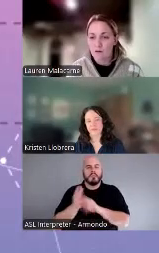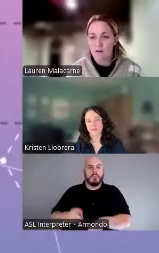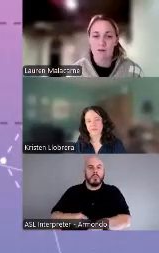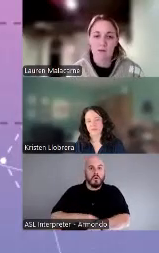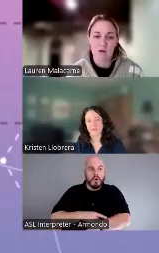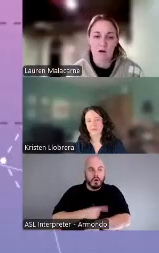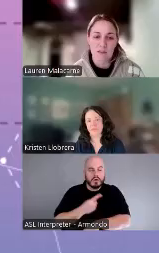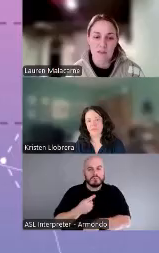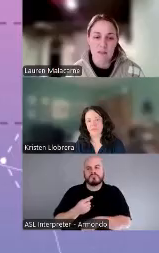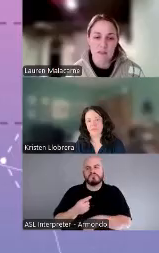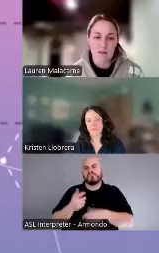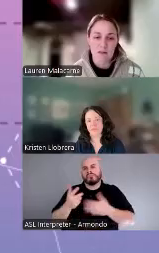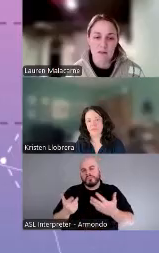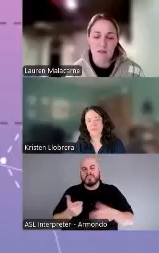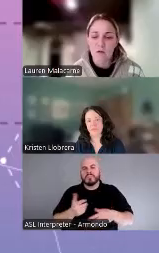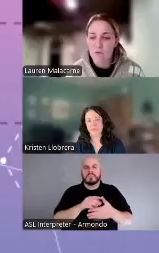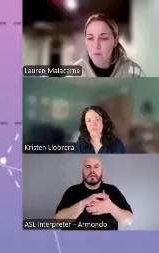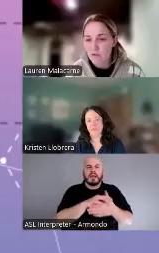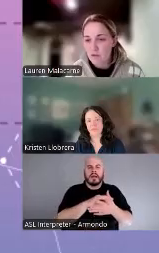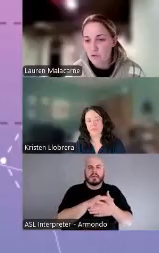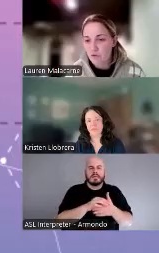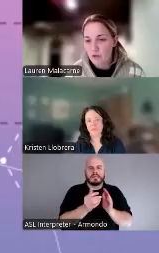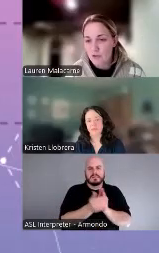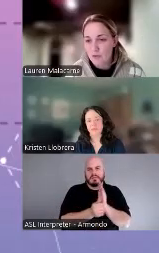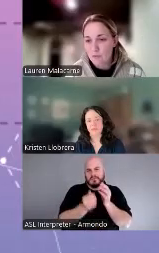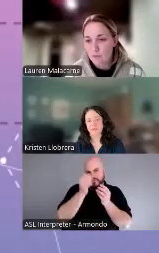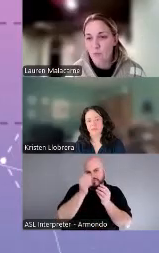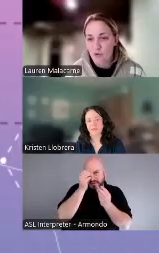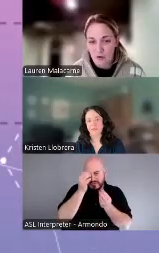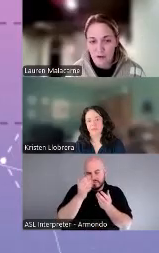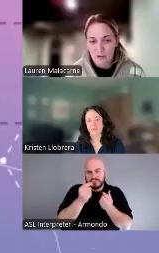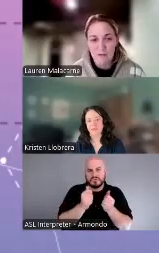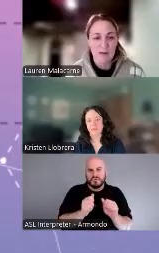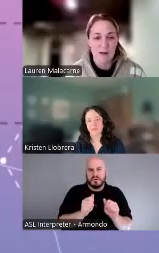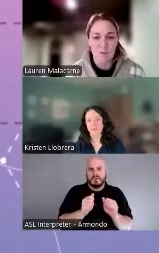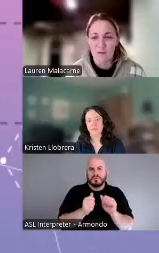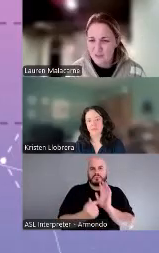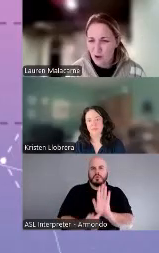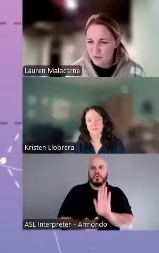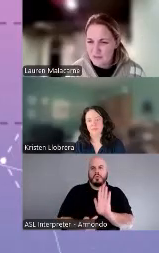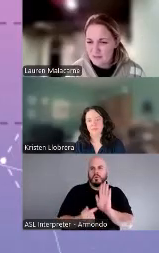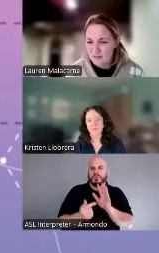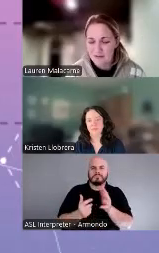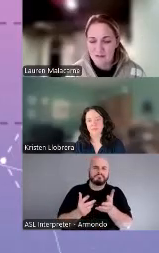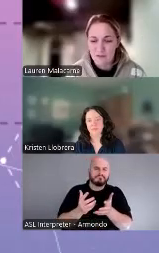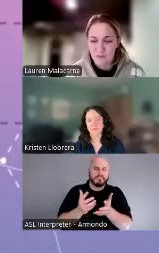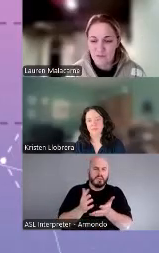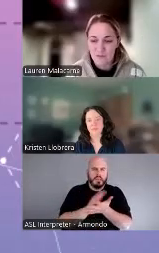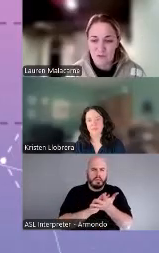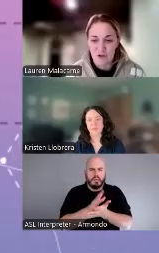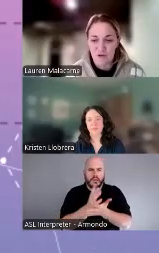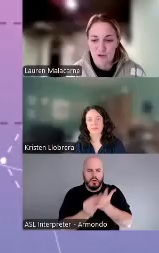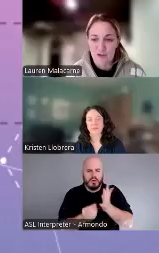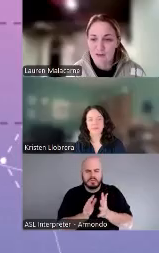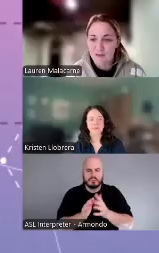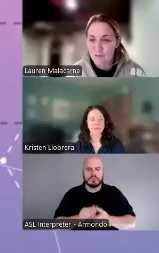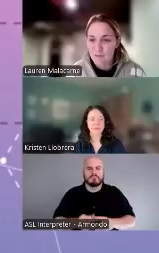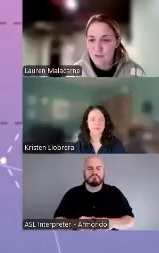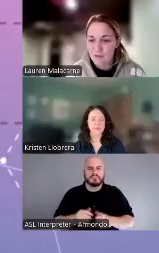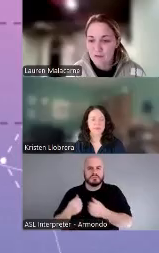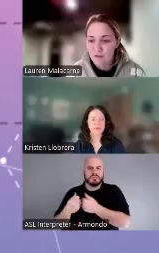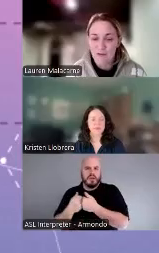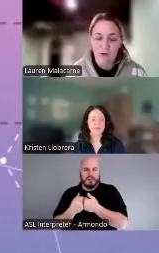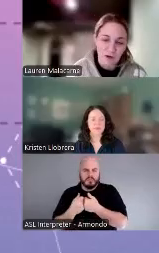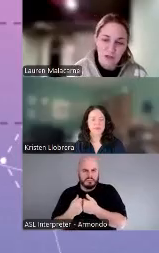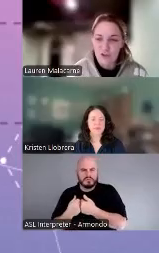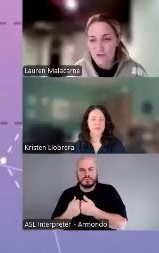one, the content and the skill information that we're trying to portray gets lost, and so it's also a challenge to link some of